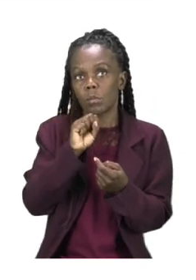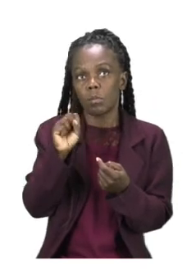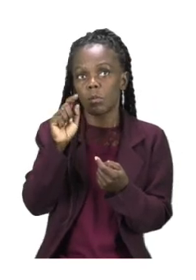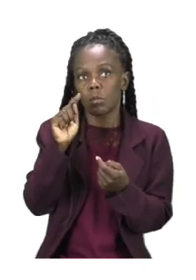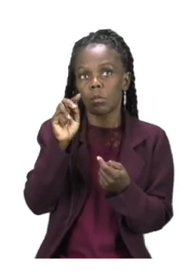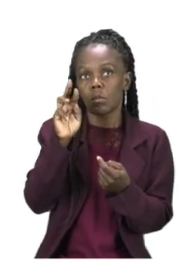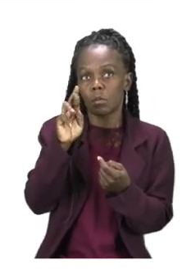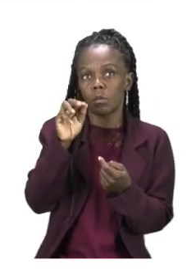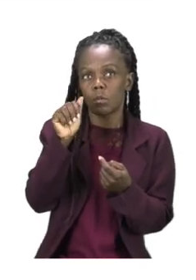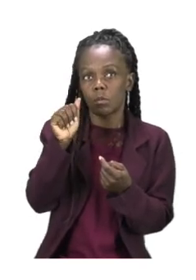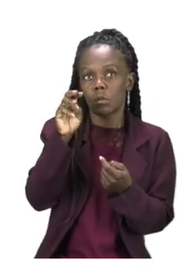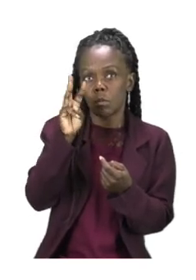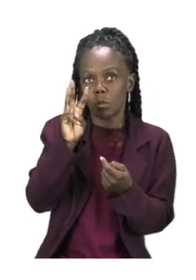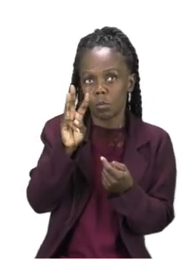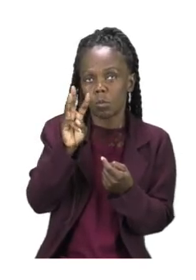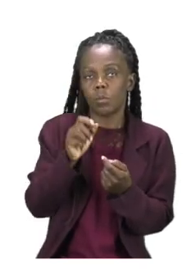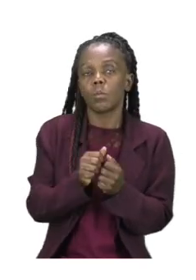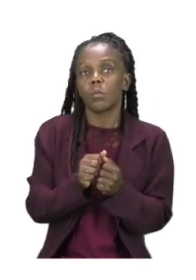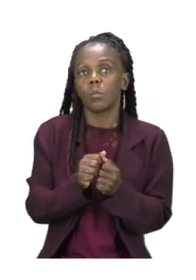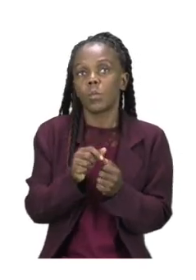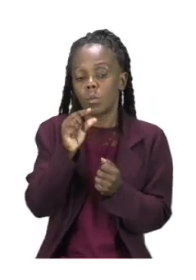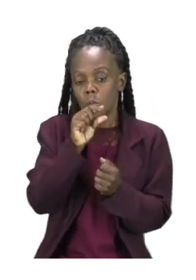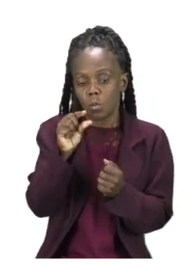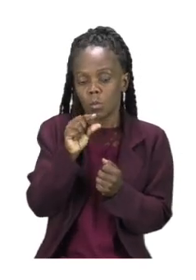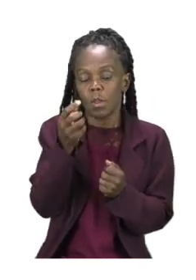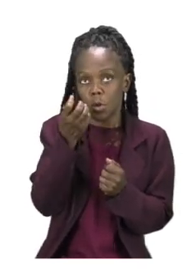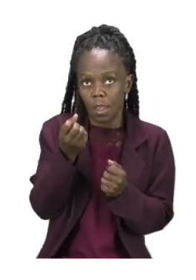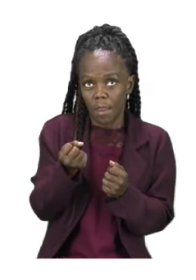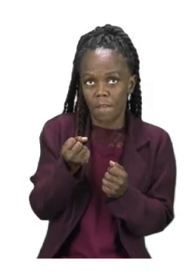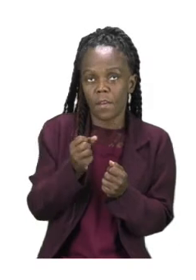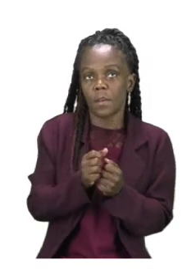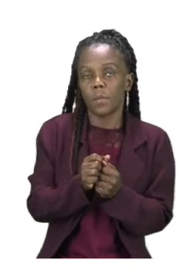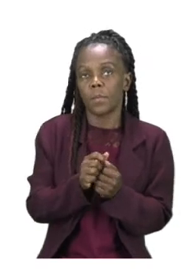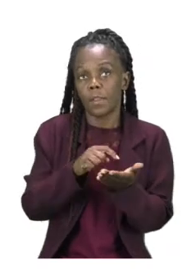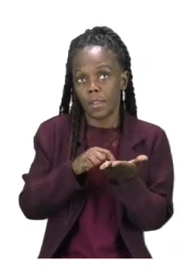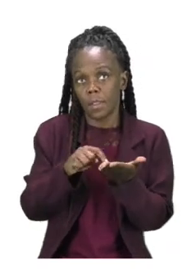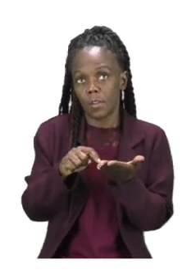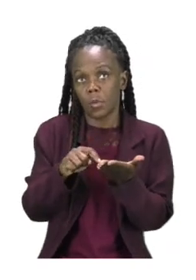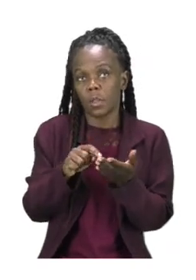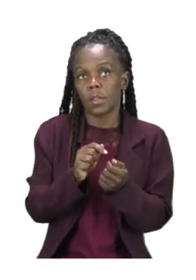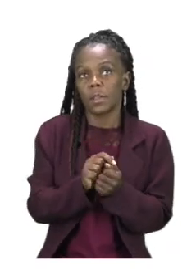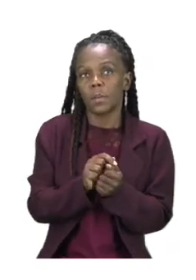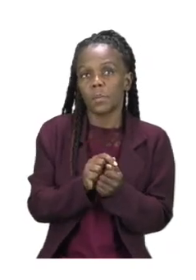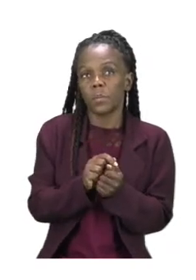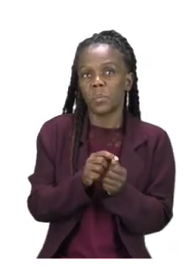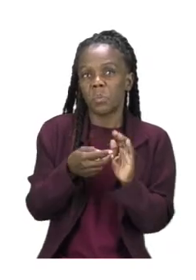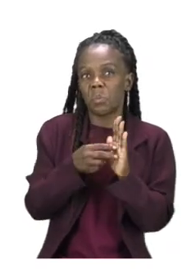very important for our week this week. We are going to discuss what each of them